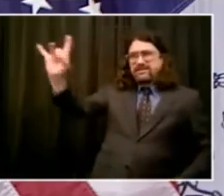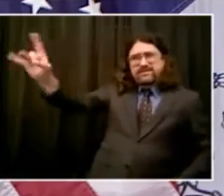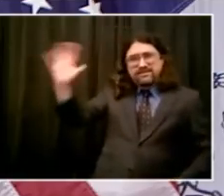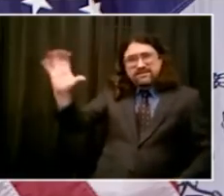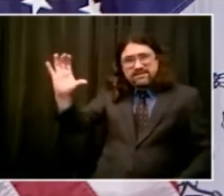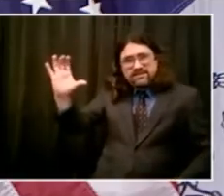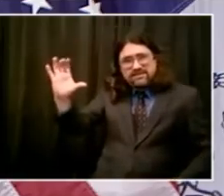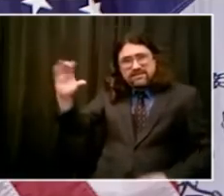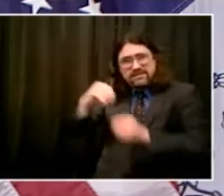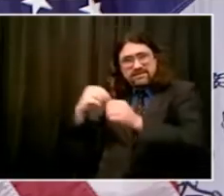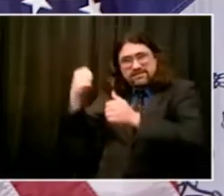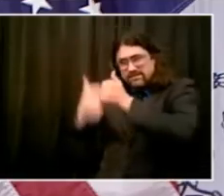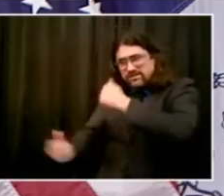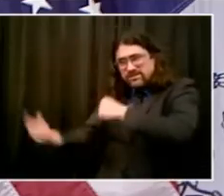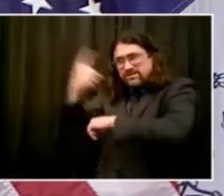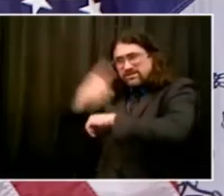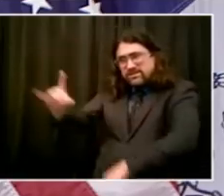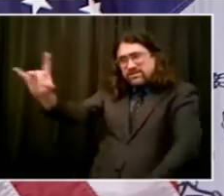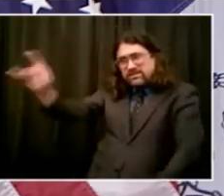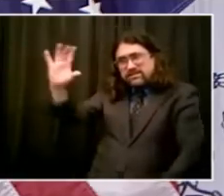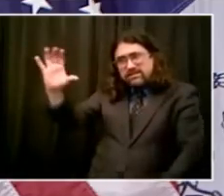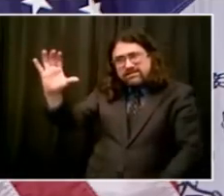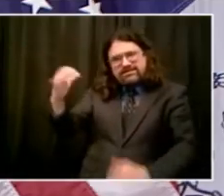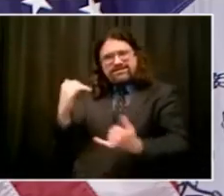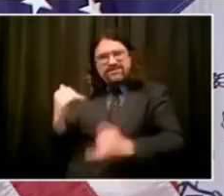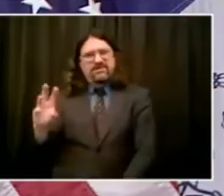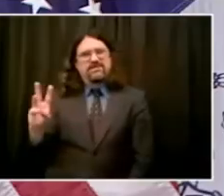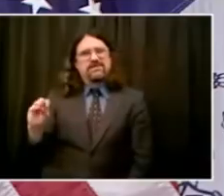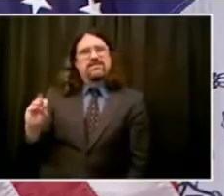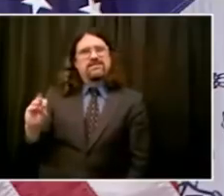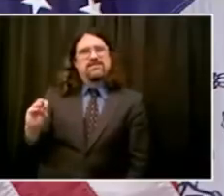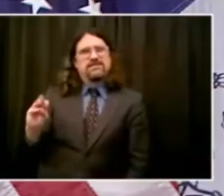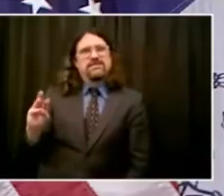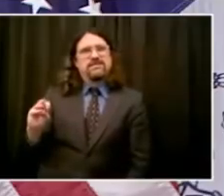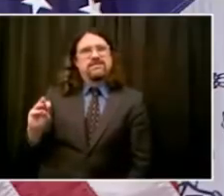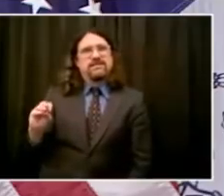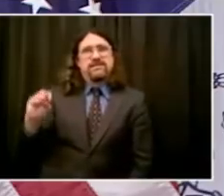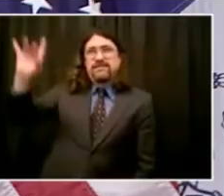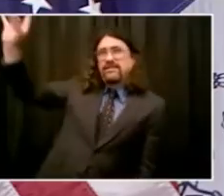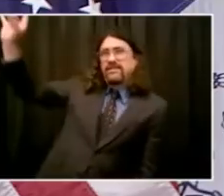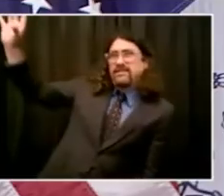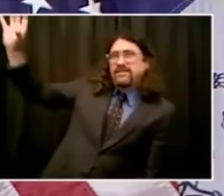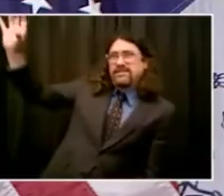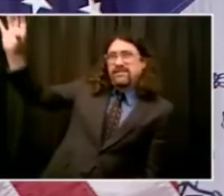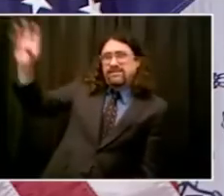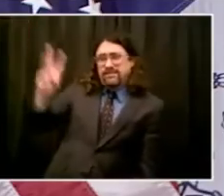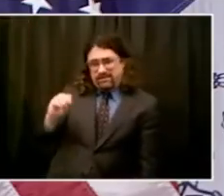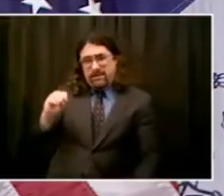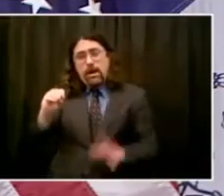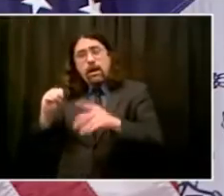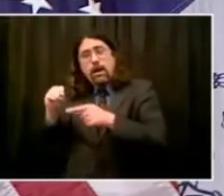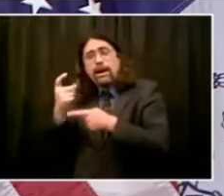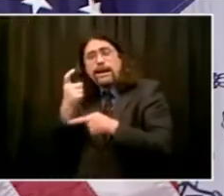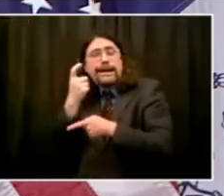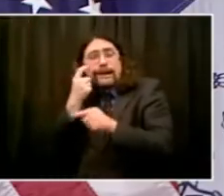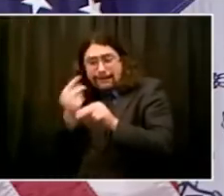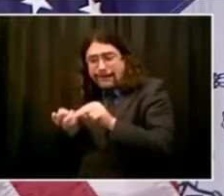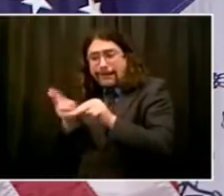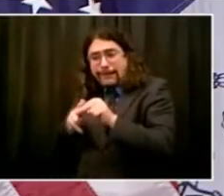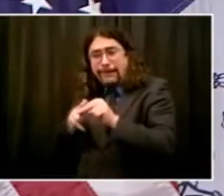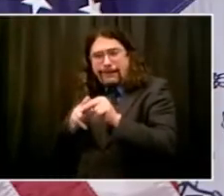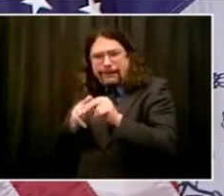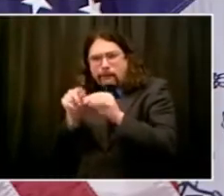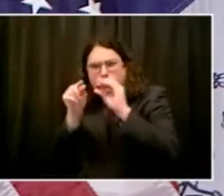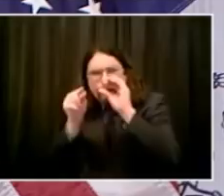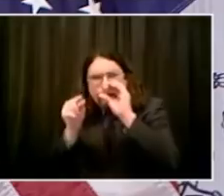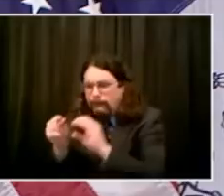about this last data set, we're going up by 6 people So I would not agree to the